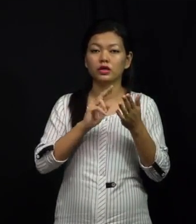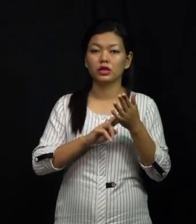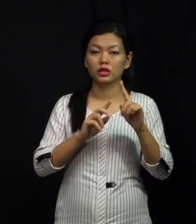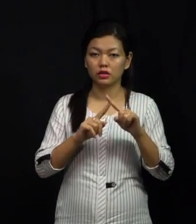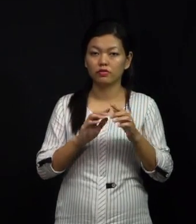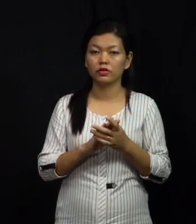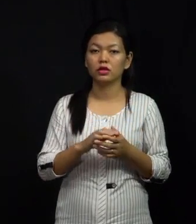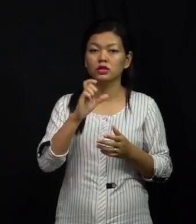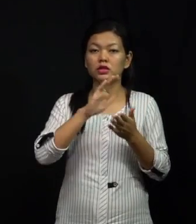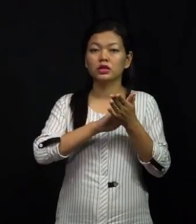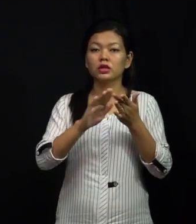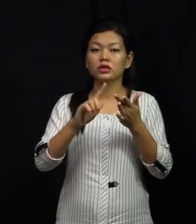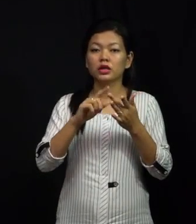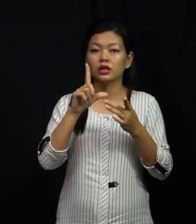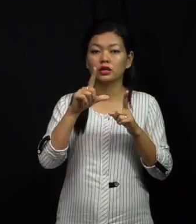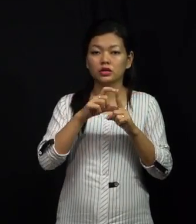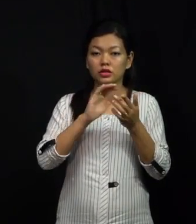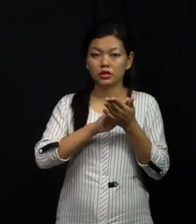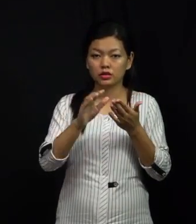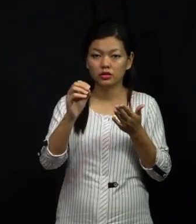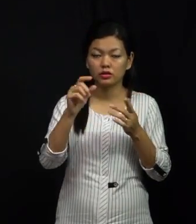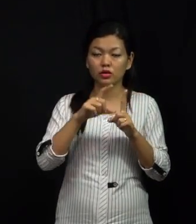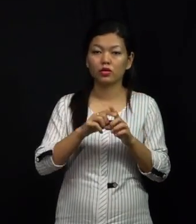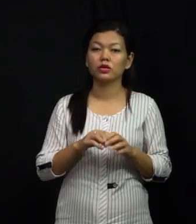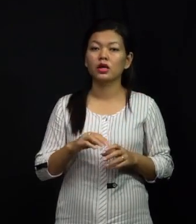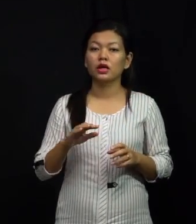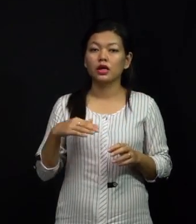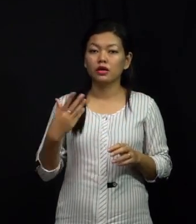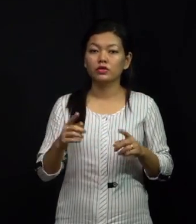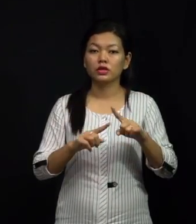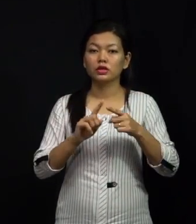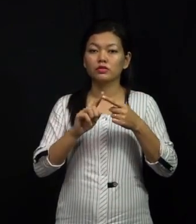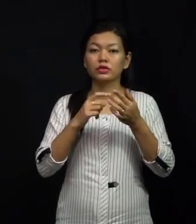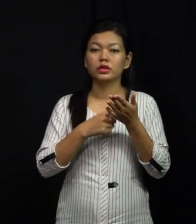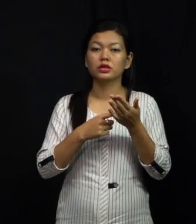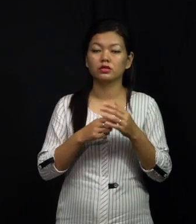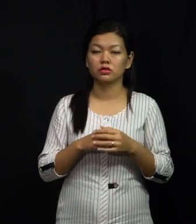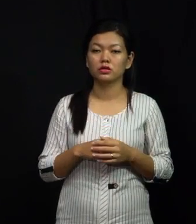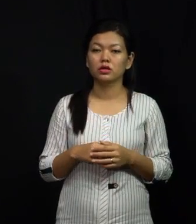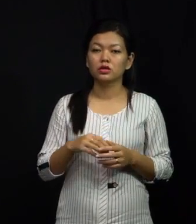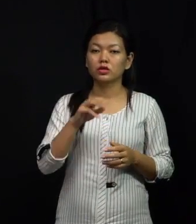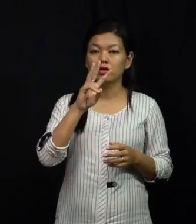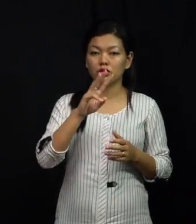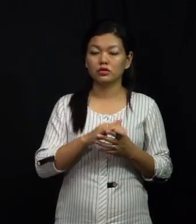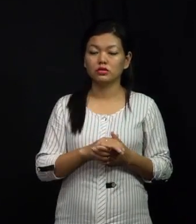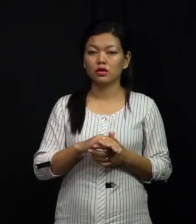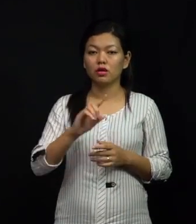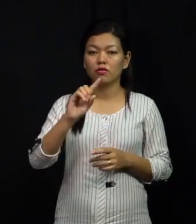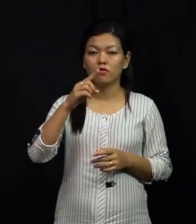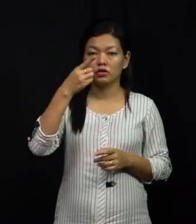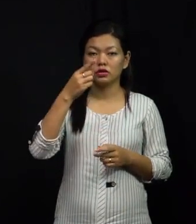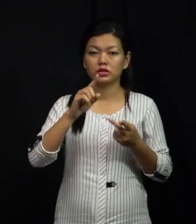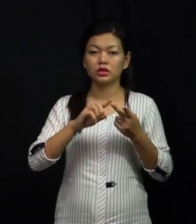of human development. Okay, so when you look into the first stage, that is the infancy stage.